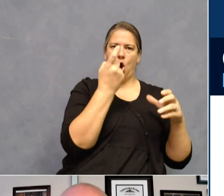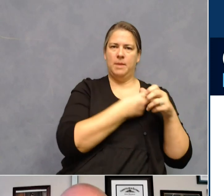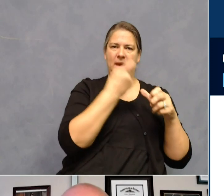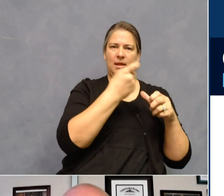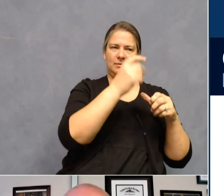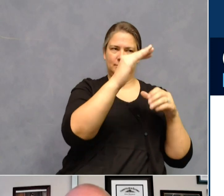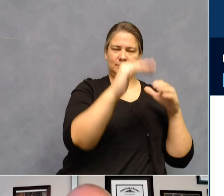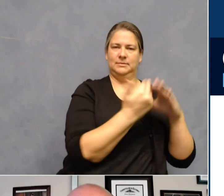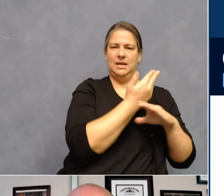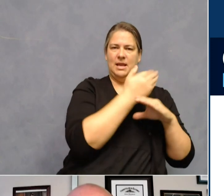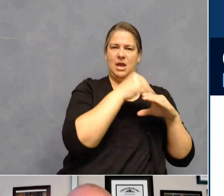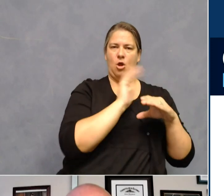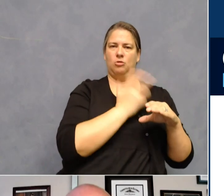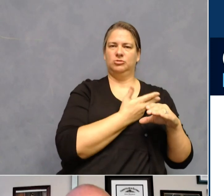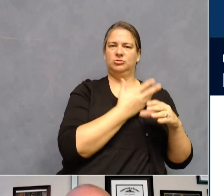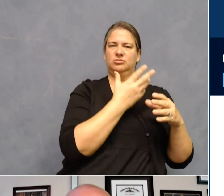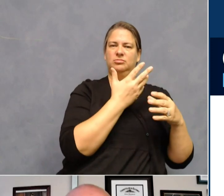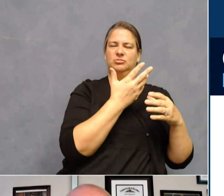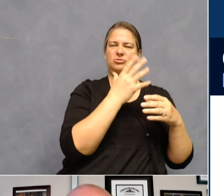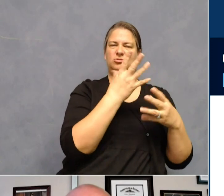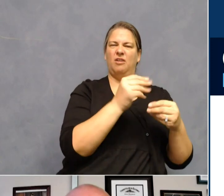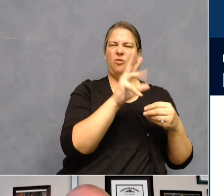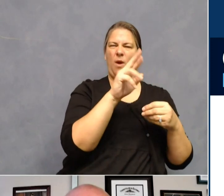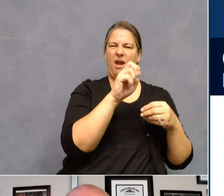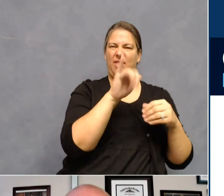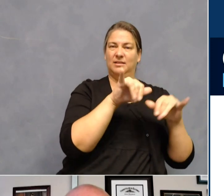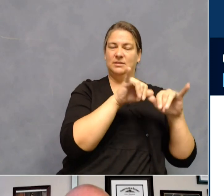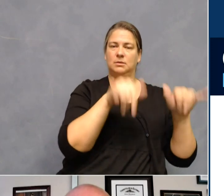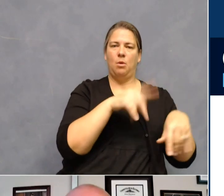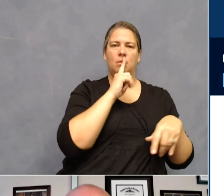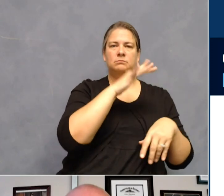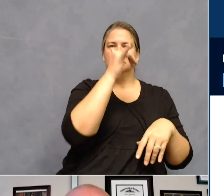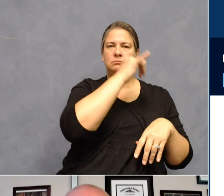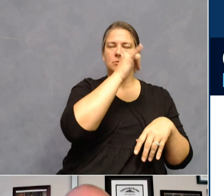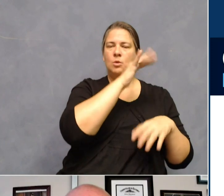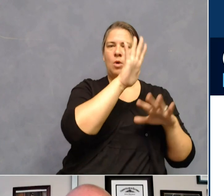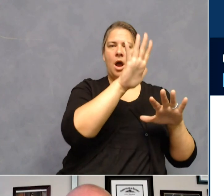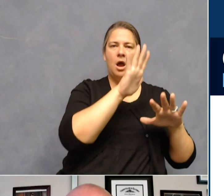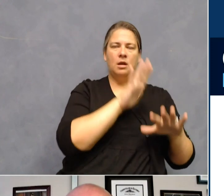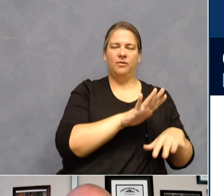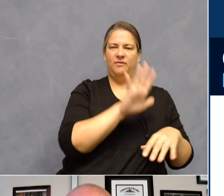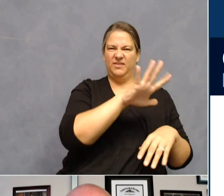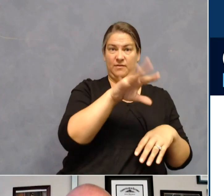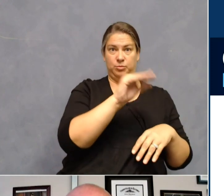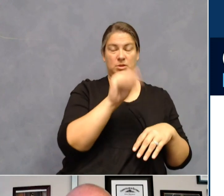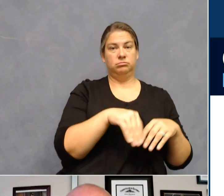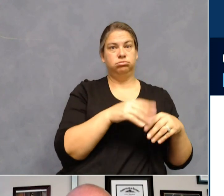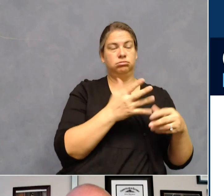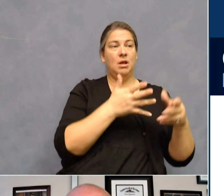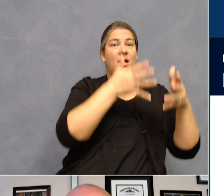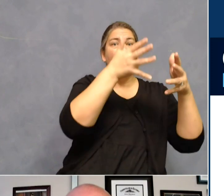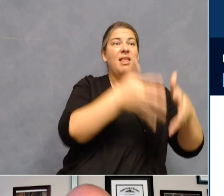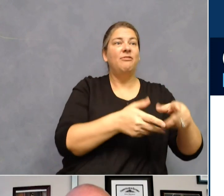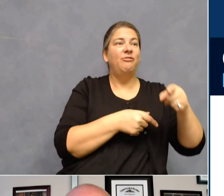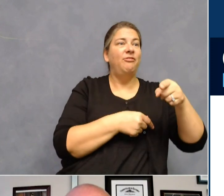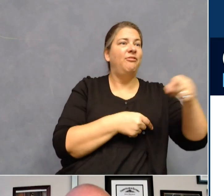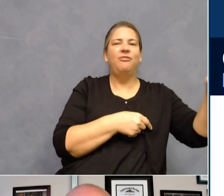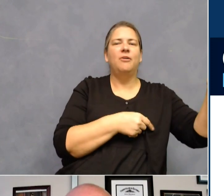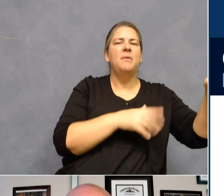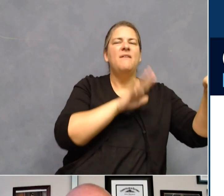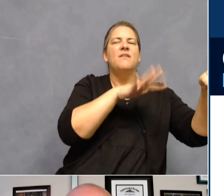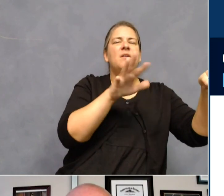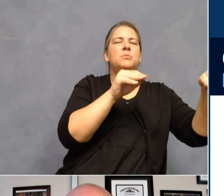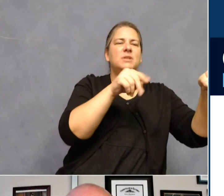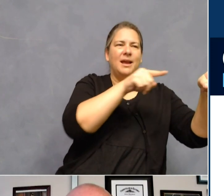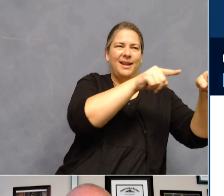surveillance software. This is a wonderful accomplishment. It was not this high months ago. And we are continuing to onboard more labs